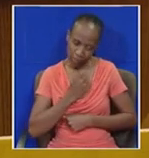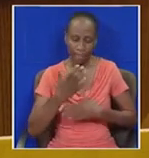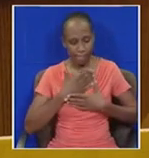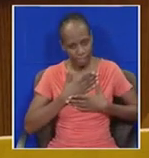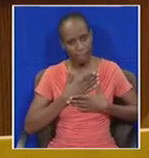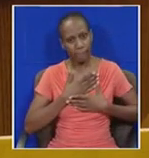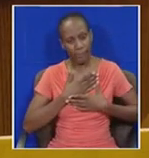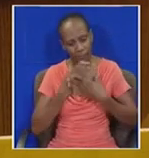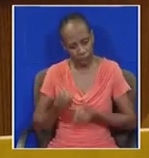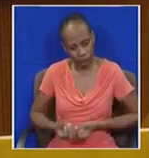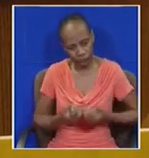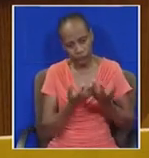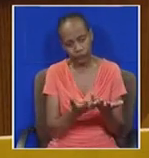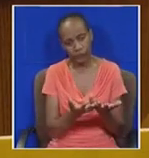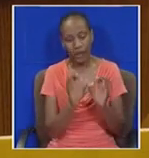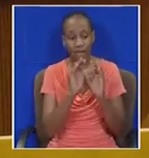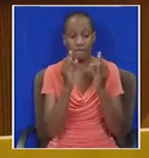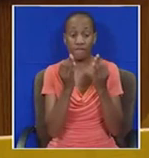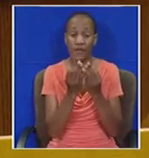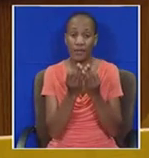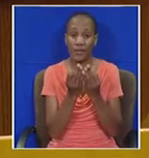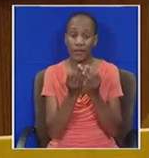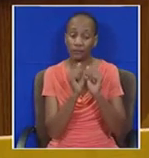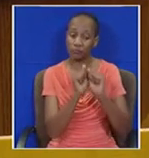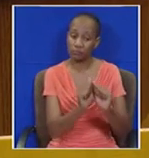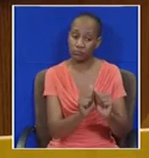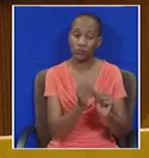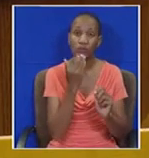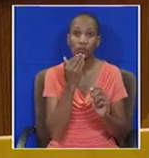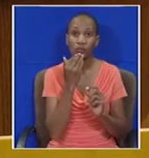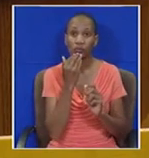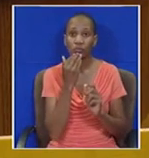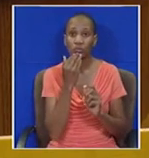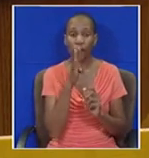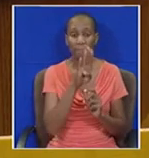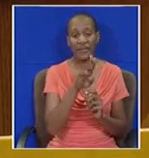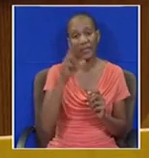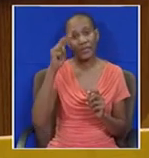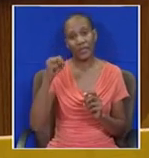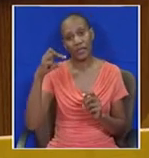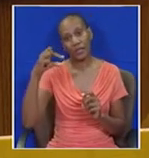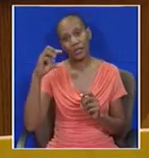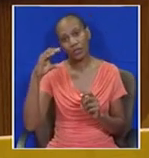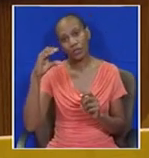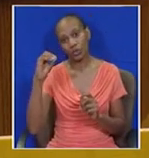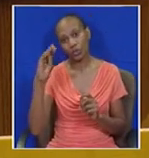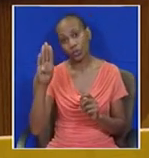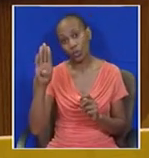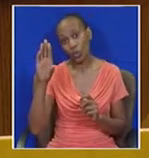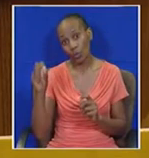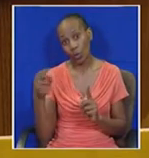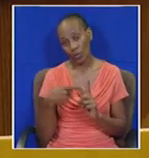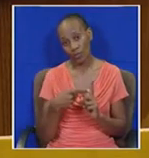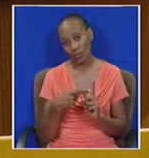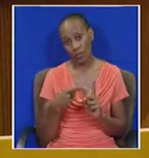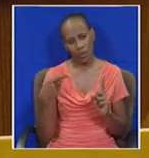deepest condolences, to the family of the late Beatrice Nkobo, who often assisted me